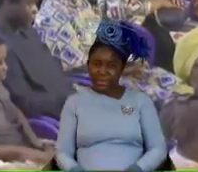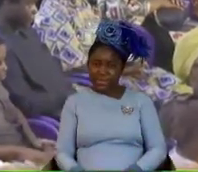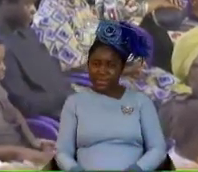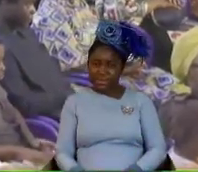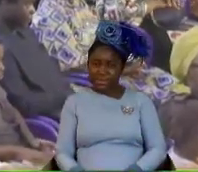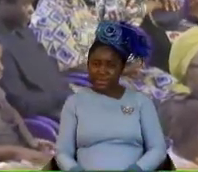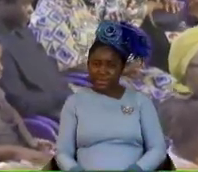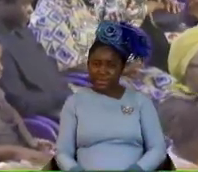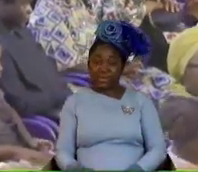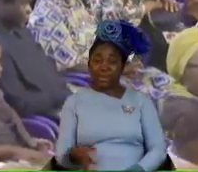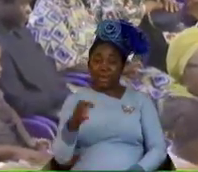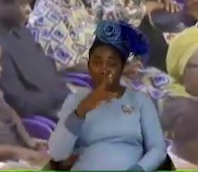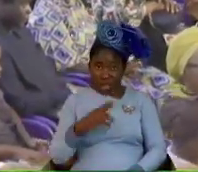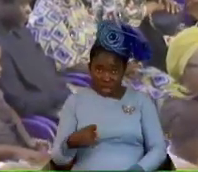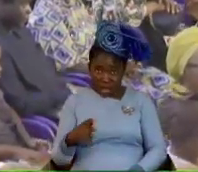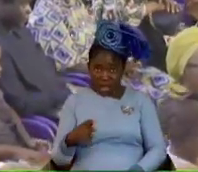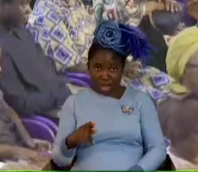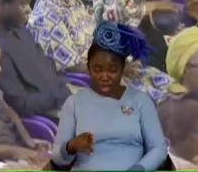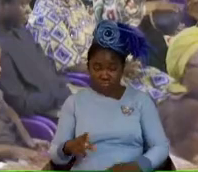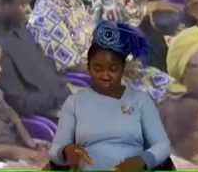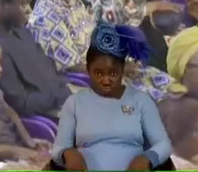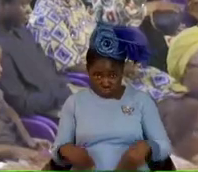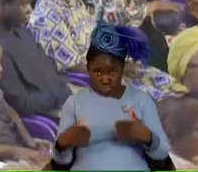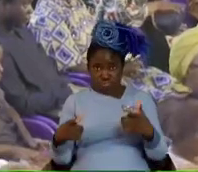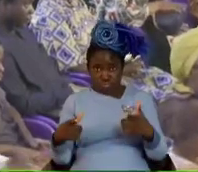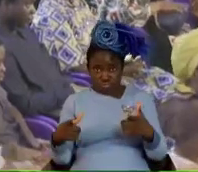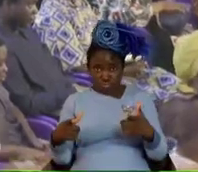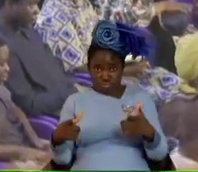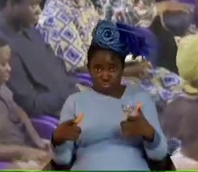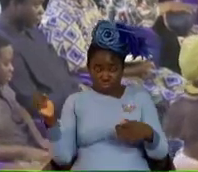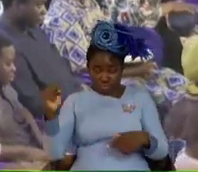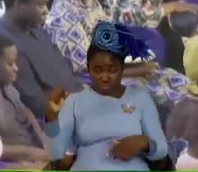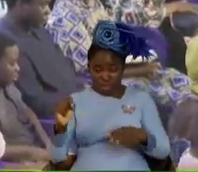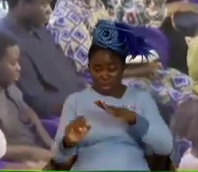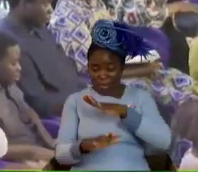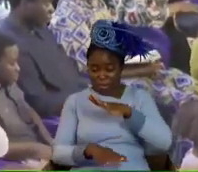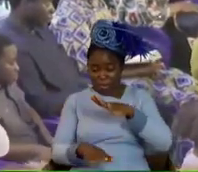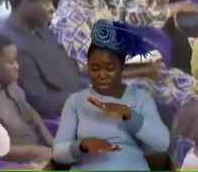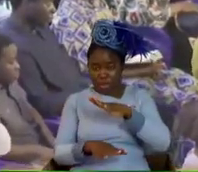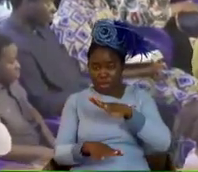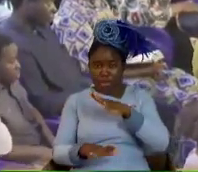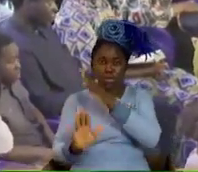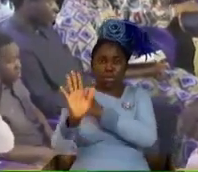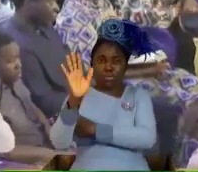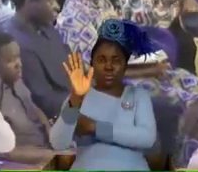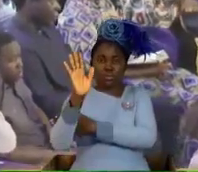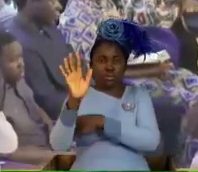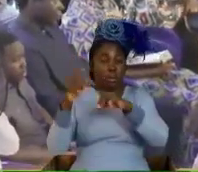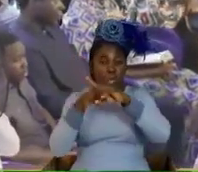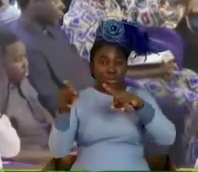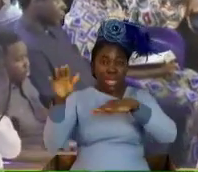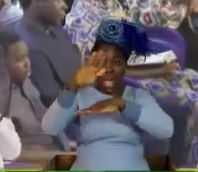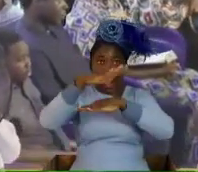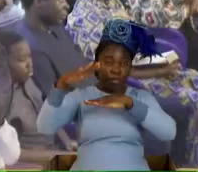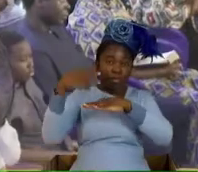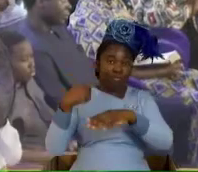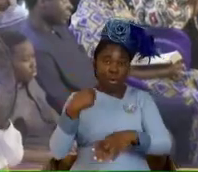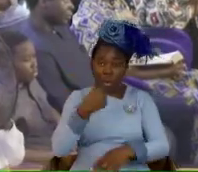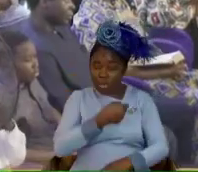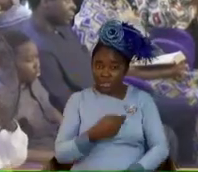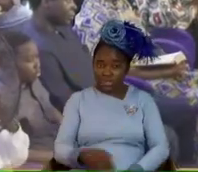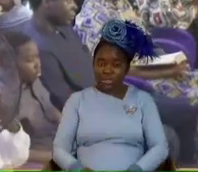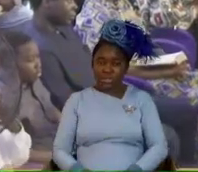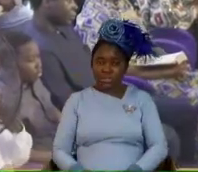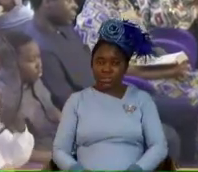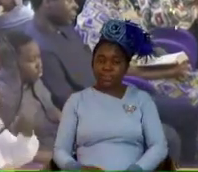exist below God, but above us, that have the